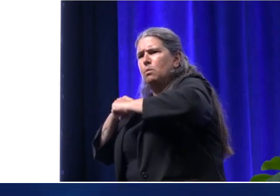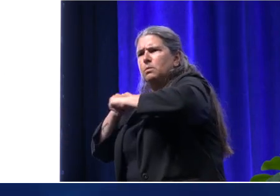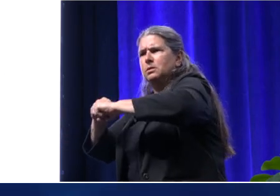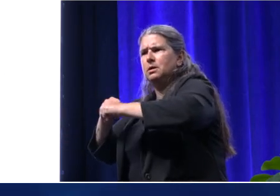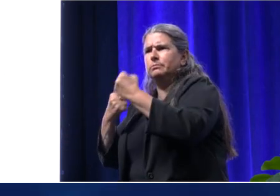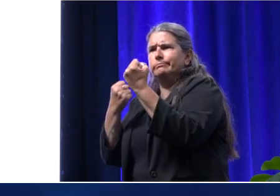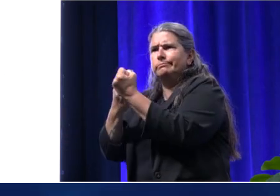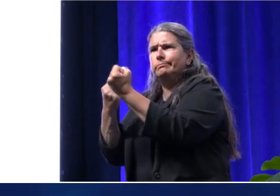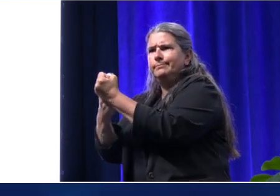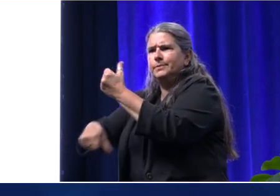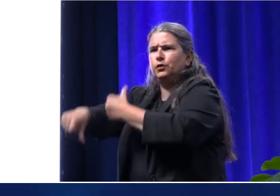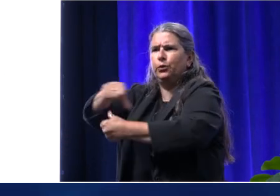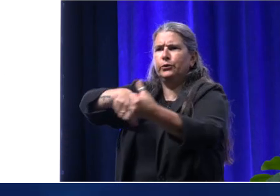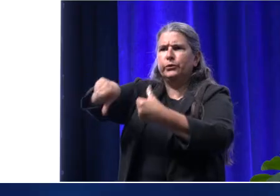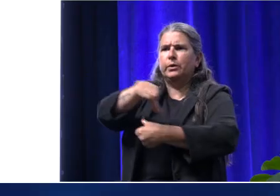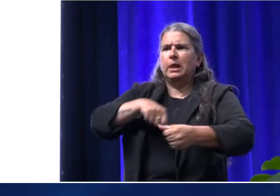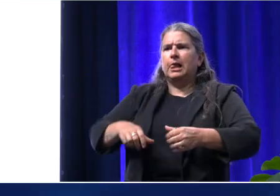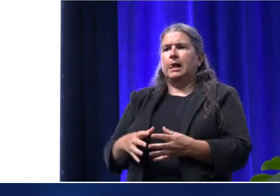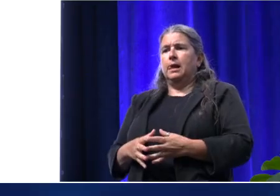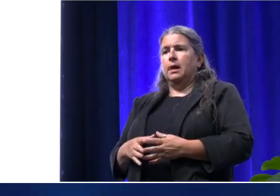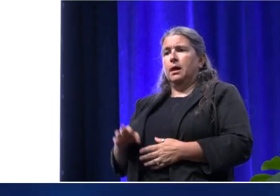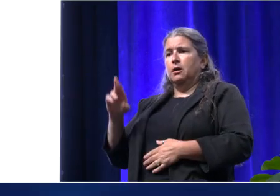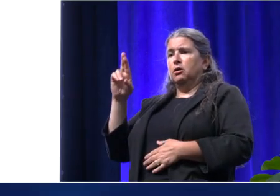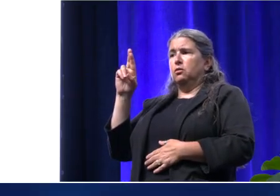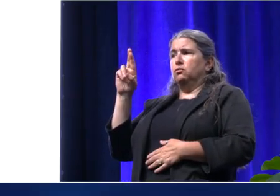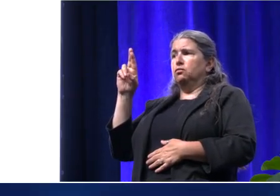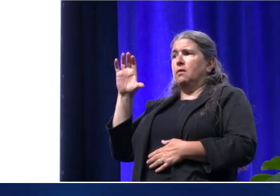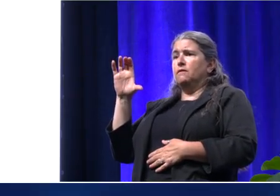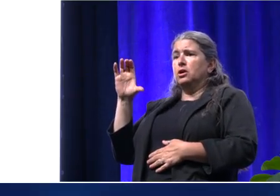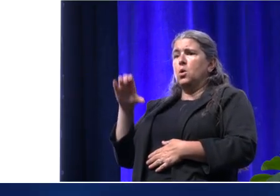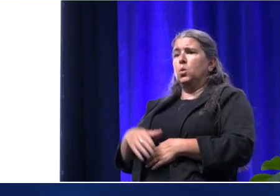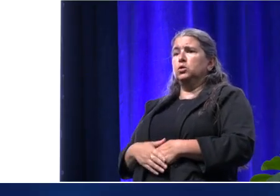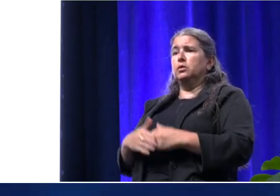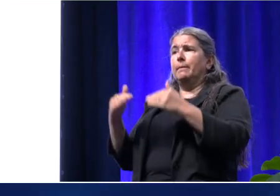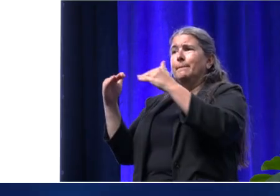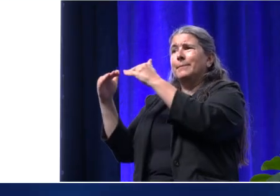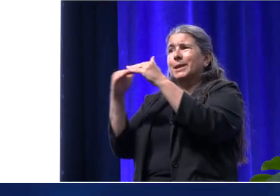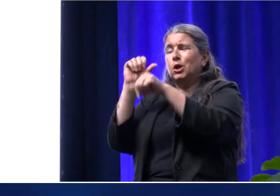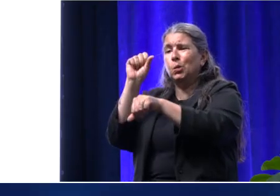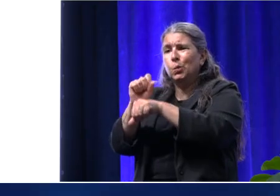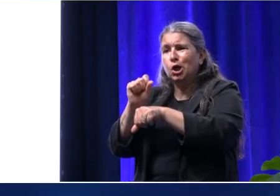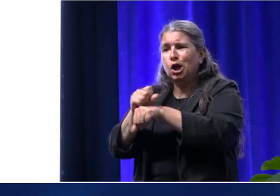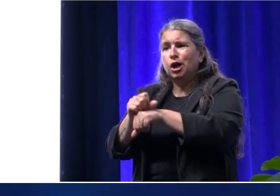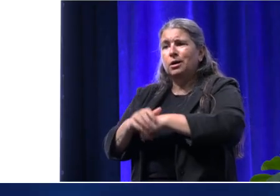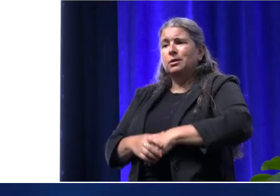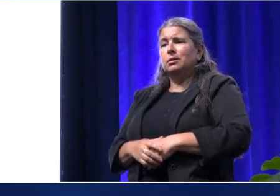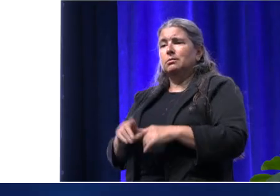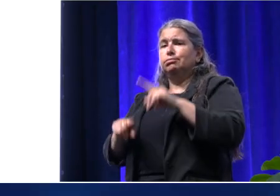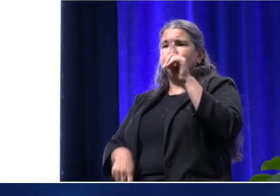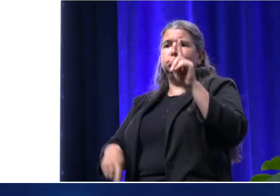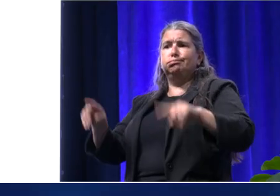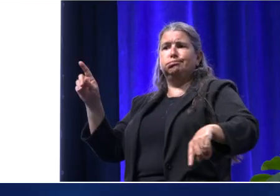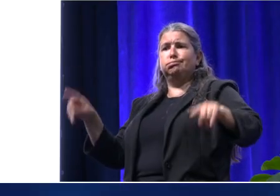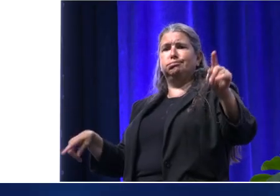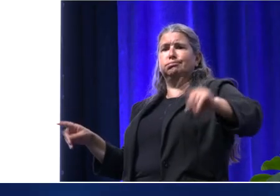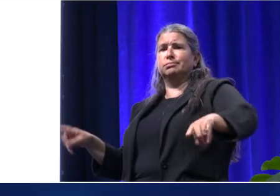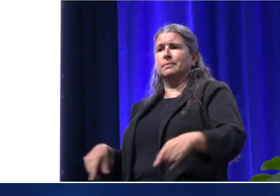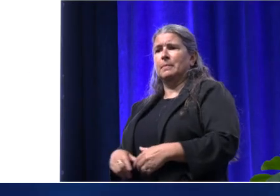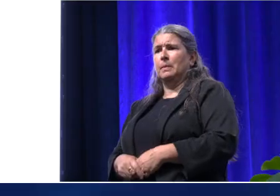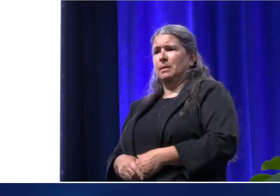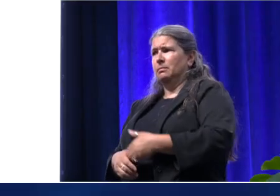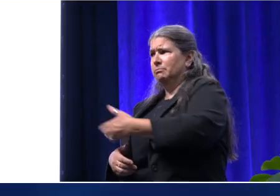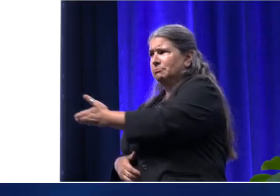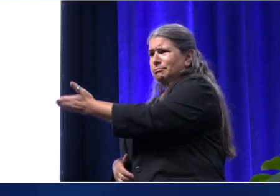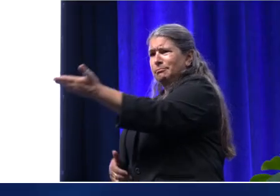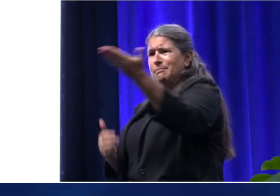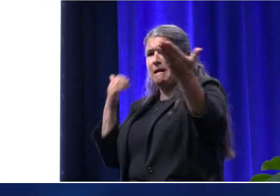and all the recovery coaching, all the peer work, all of this work that everybody in this room is doing day in and day out, this